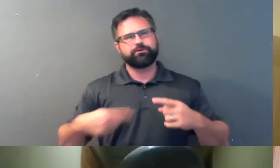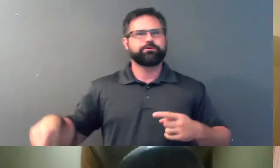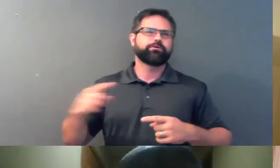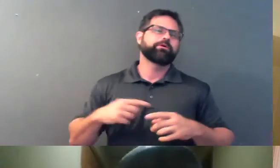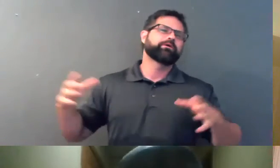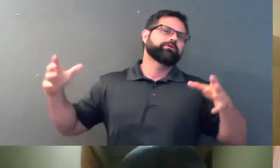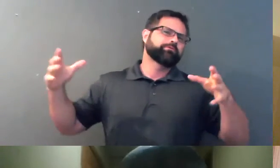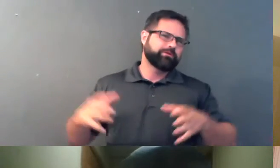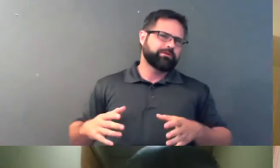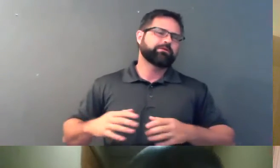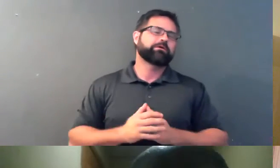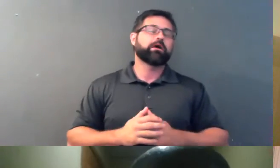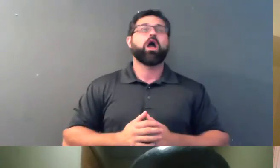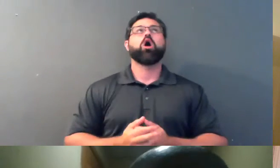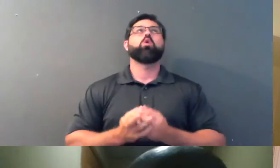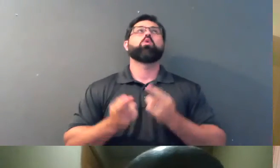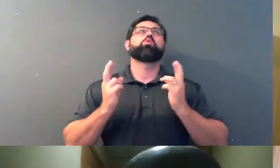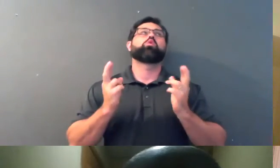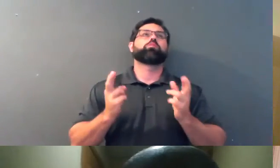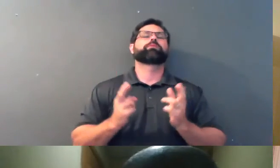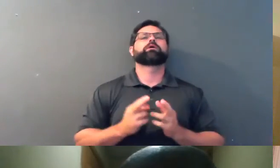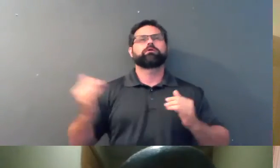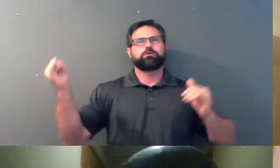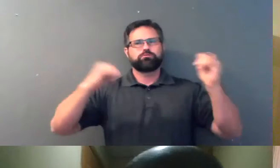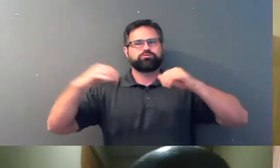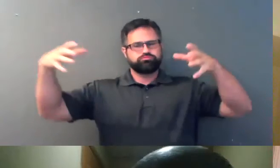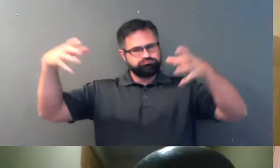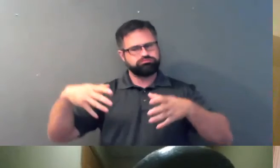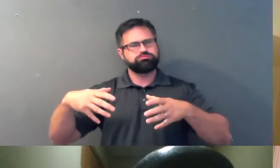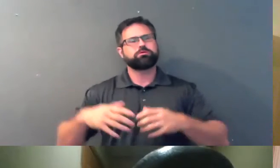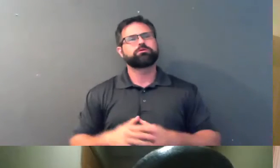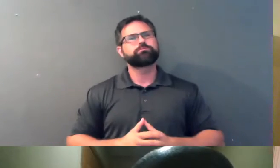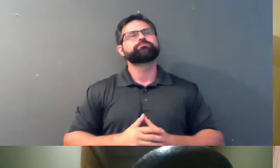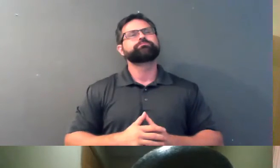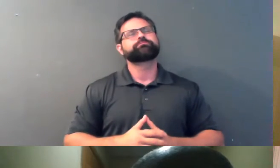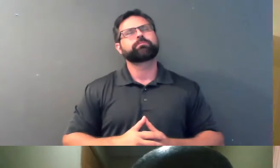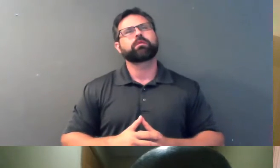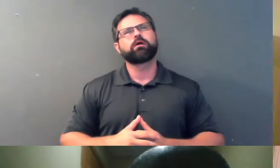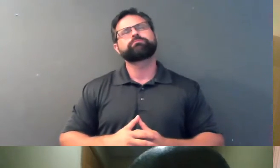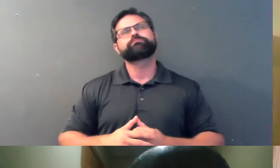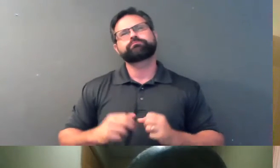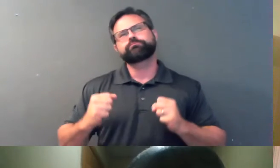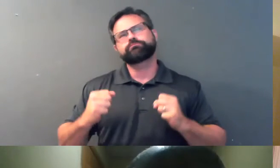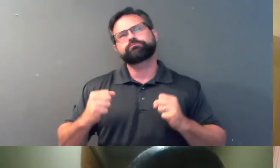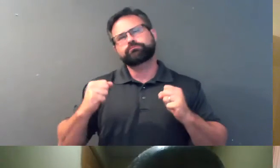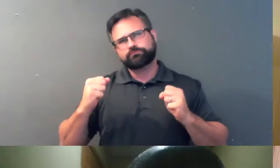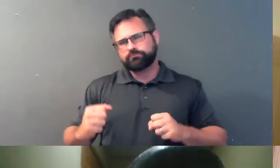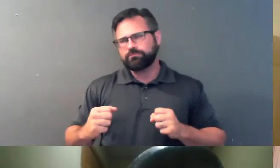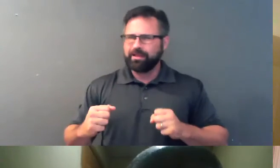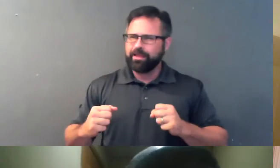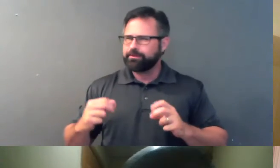hopefully we'll be able to come up with some joint agreement